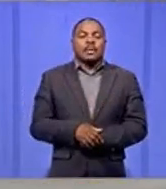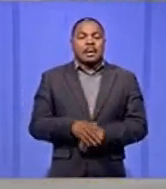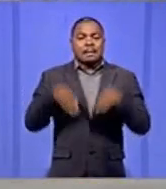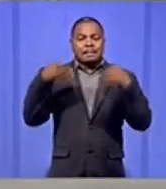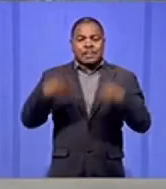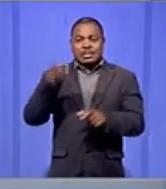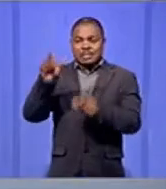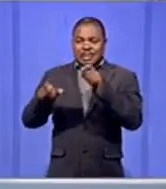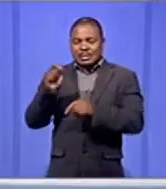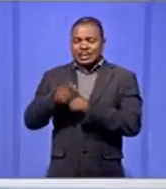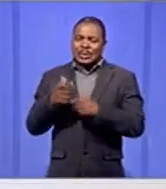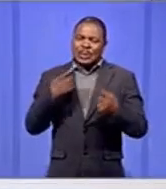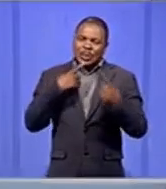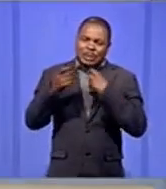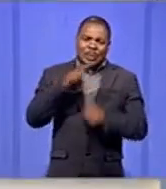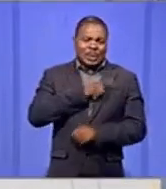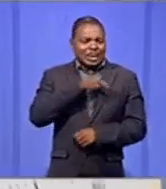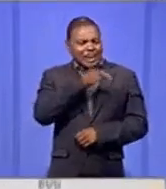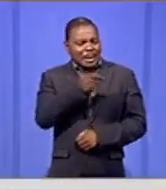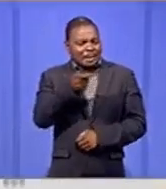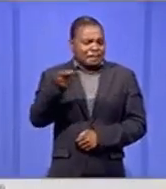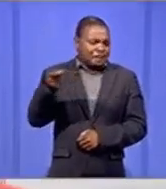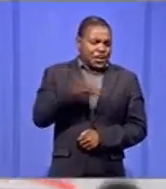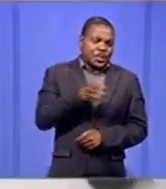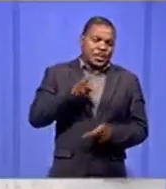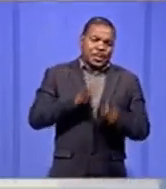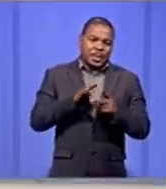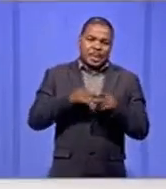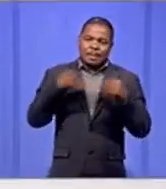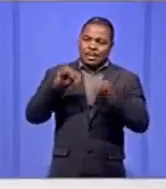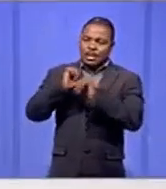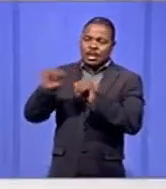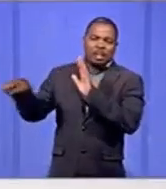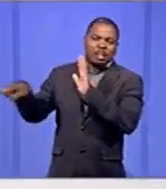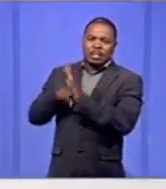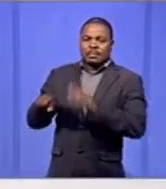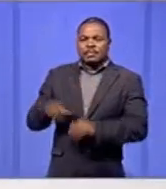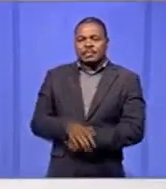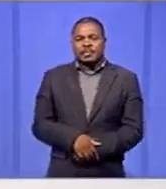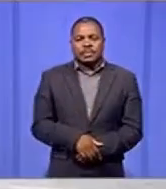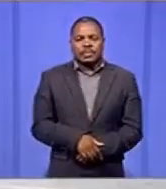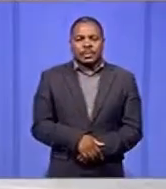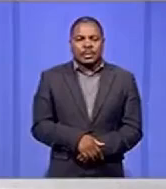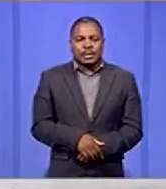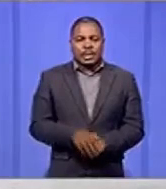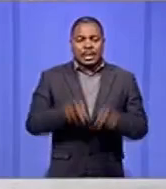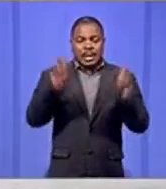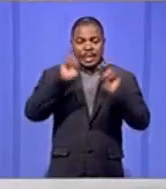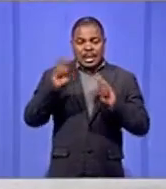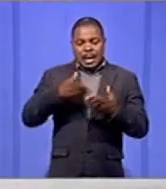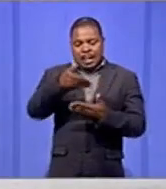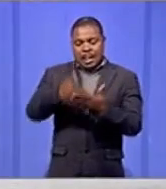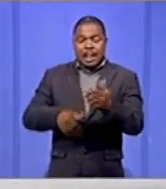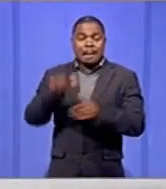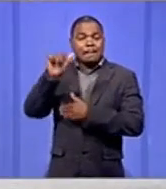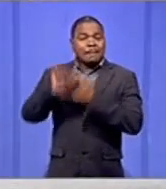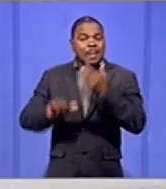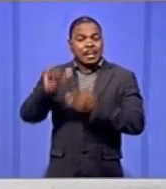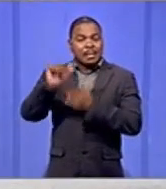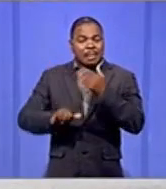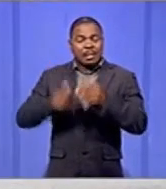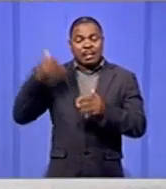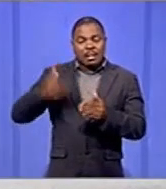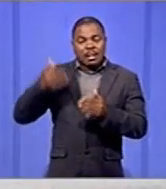bahwebi ba lla ka ditjeo tse hodimo tsa ona, mme ba re sena se thefula dikgwebo tsa bona. My electricity bill on a monthly basis is